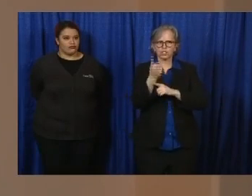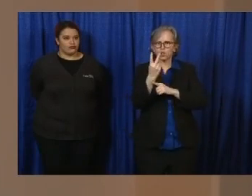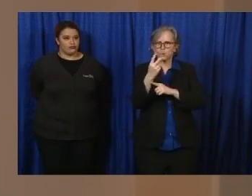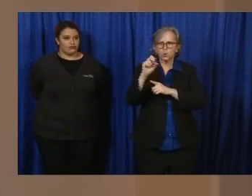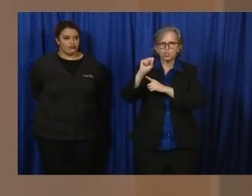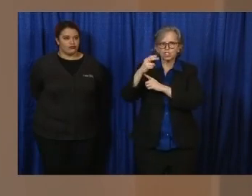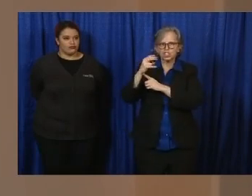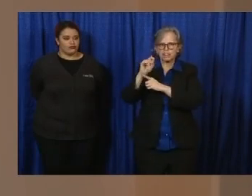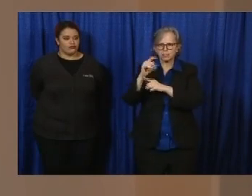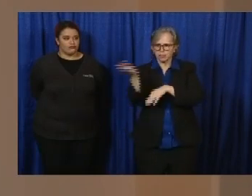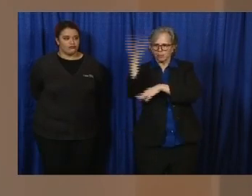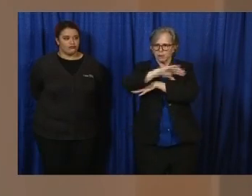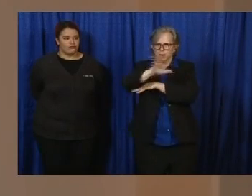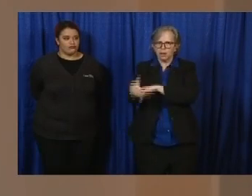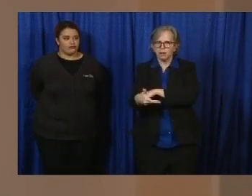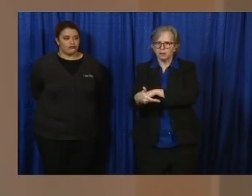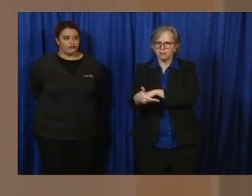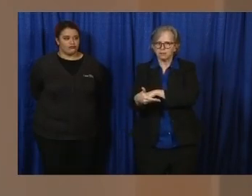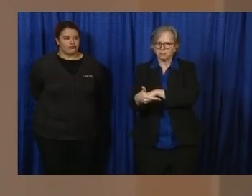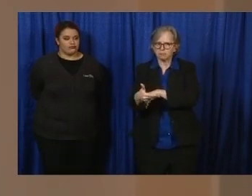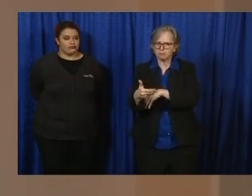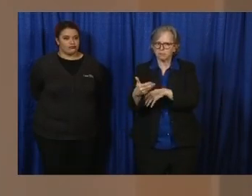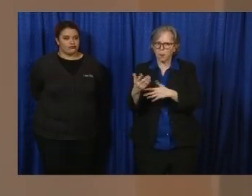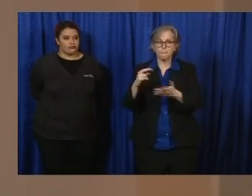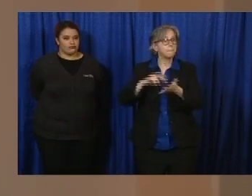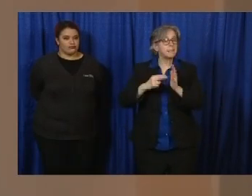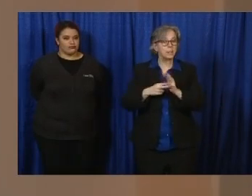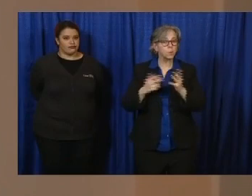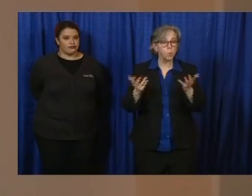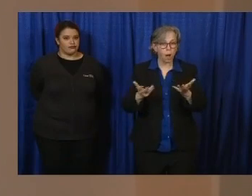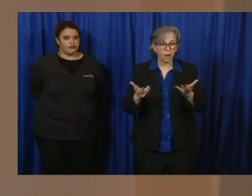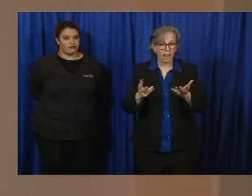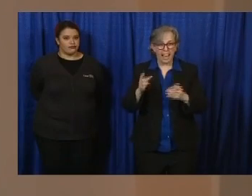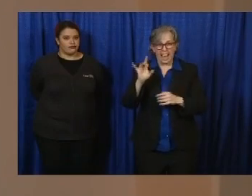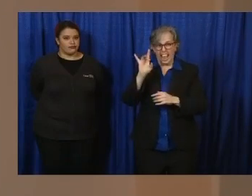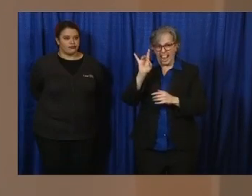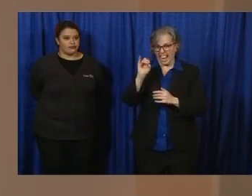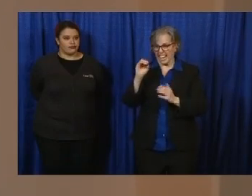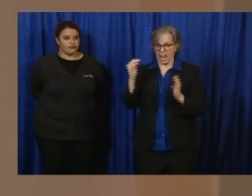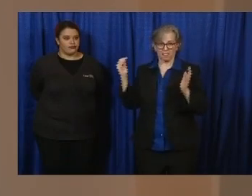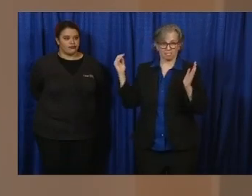to ultimately decontaminate 80,000 of those